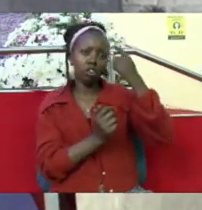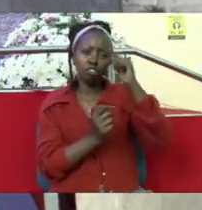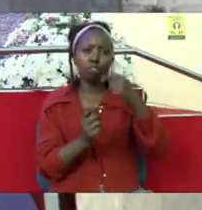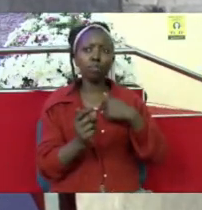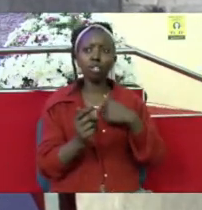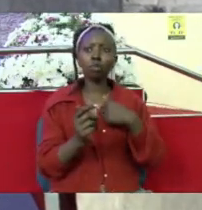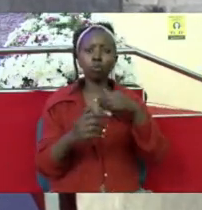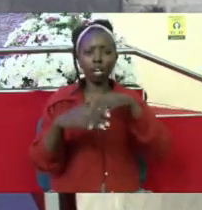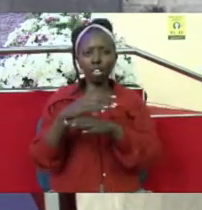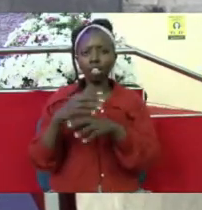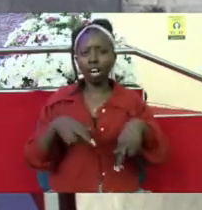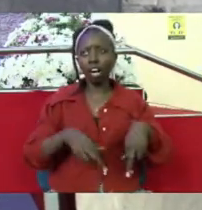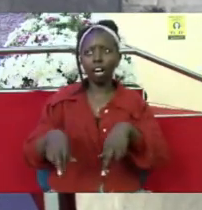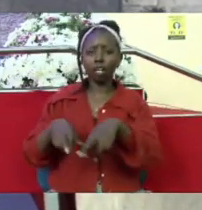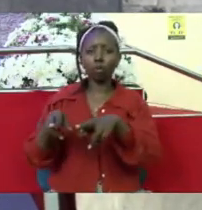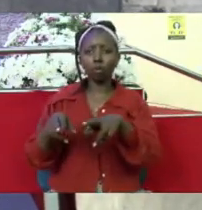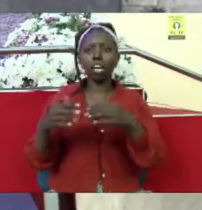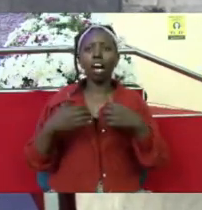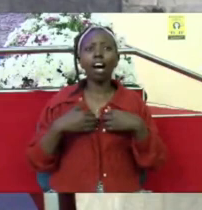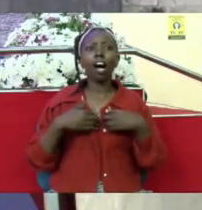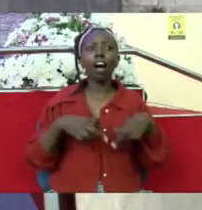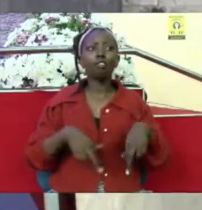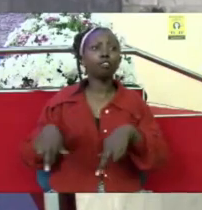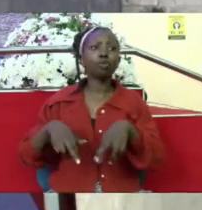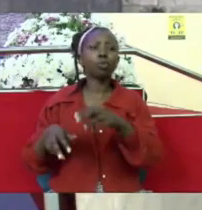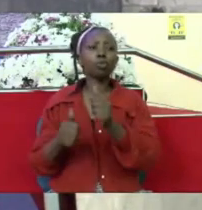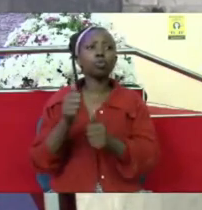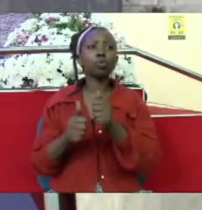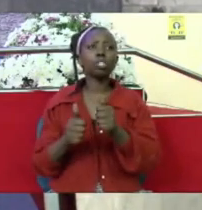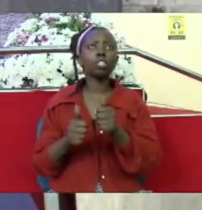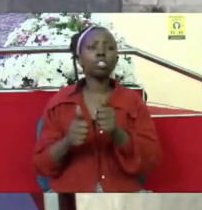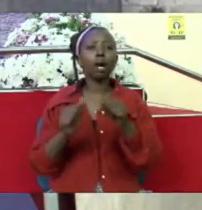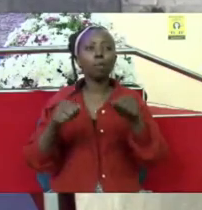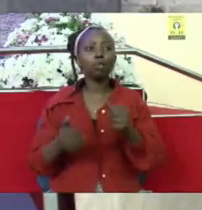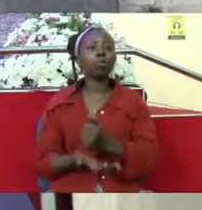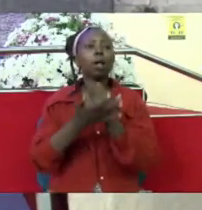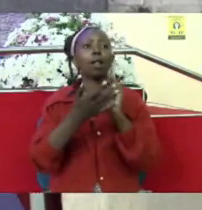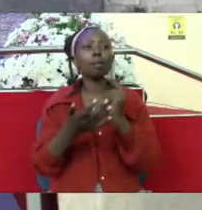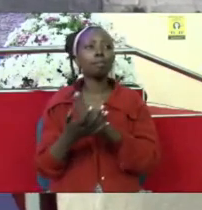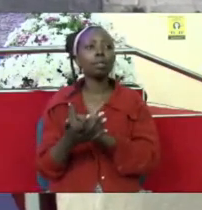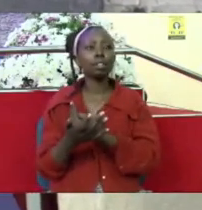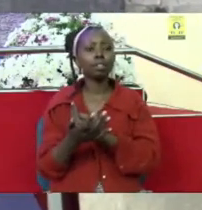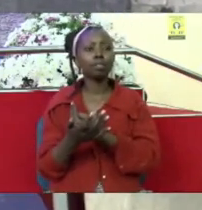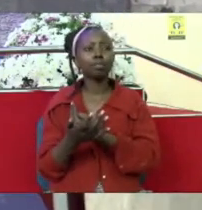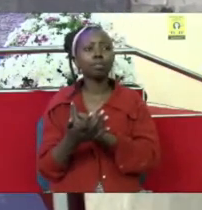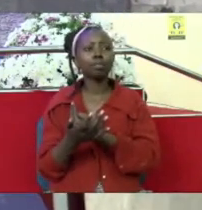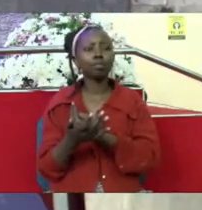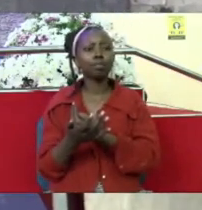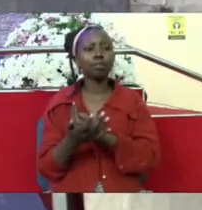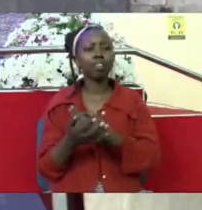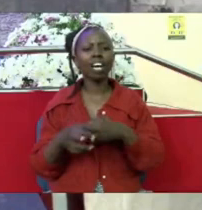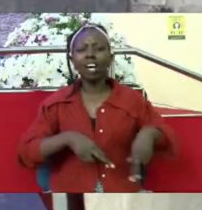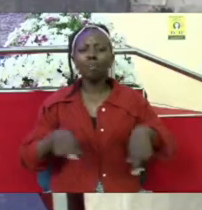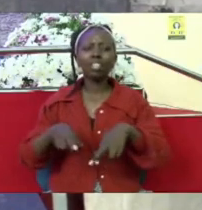there is a part of the road that is supposed to help us. Kuna sehemu ya barabara ambayo inafaa kutusaidia. Normally it is the slowest. Ni ile